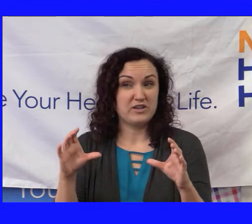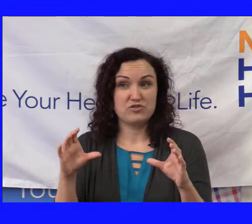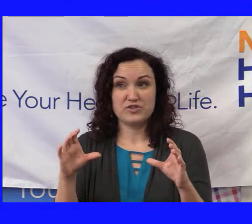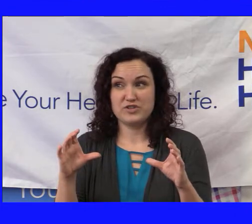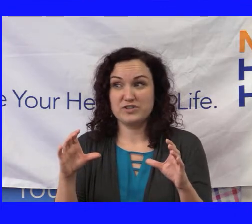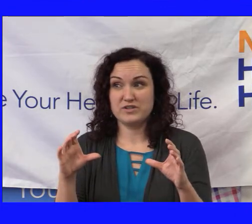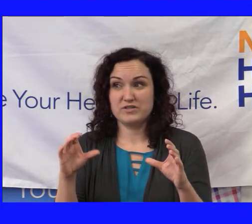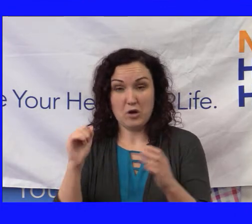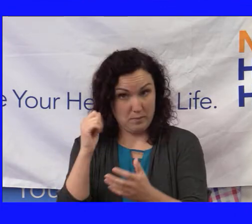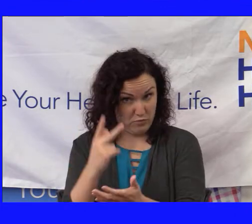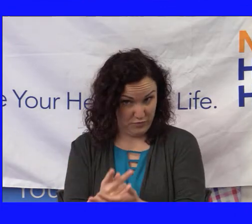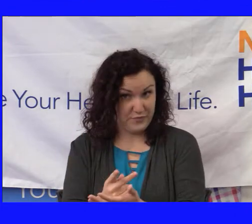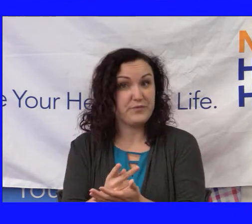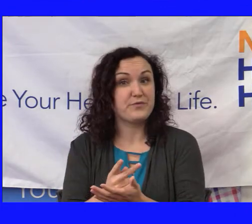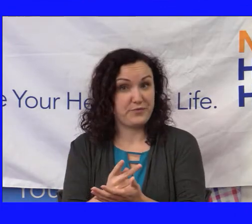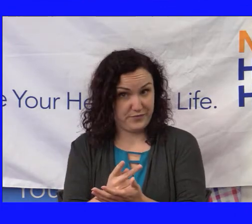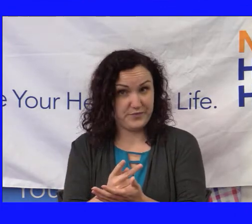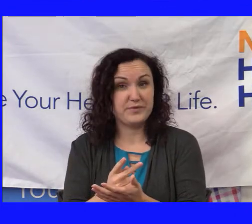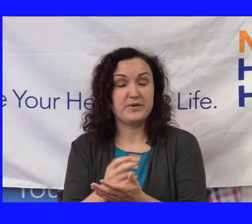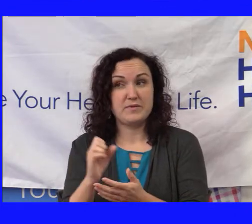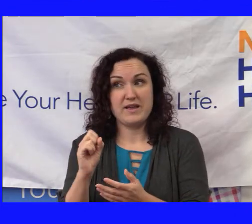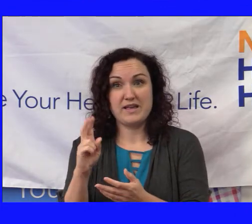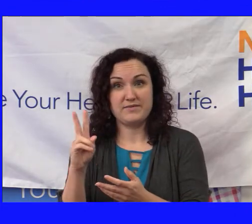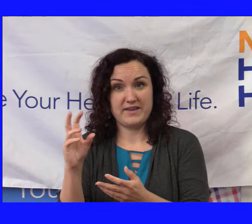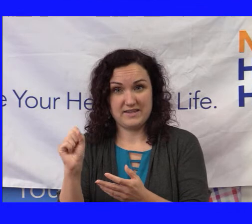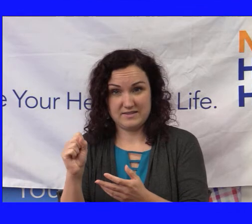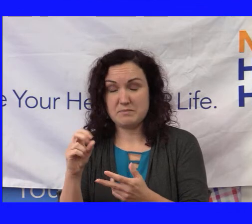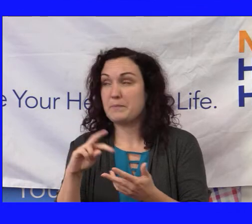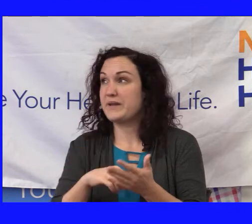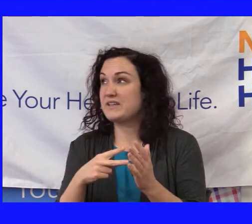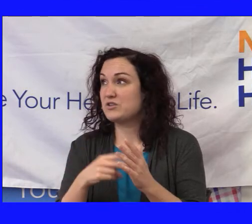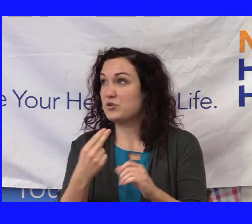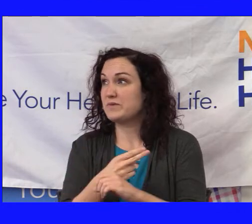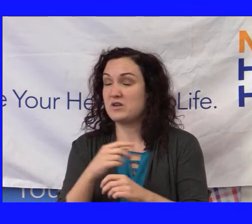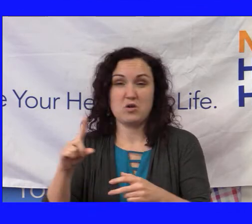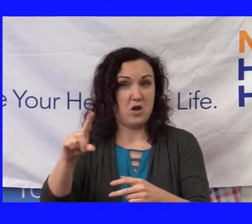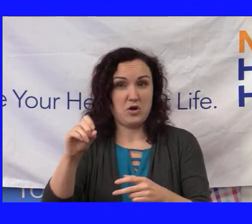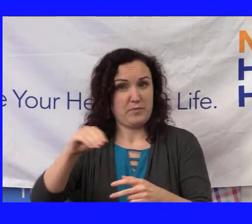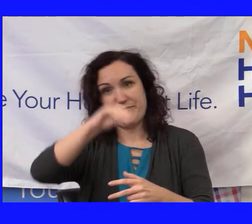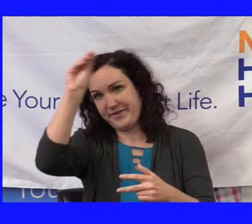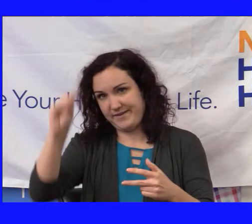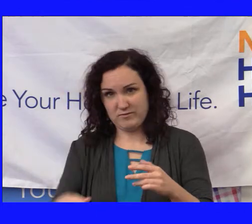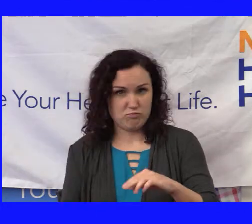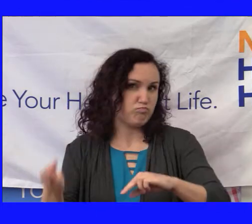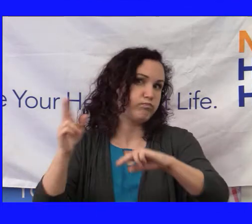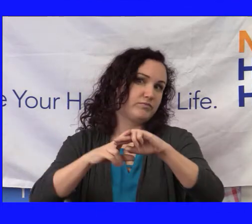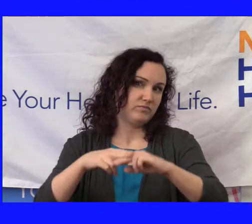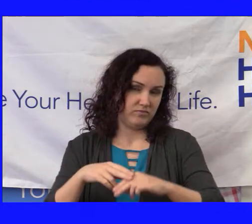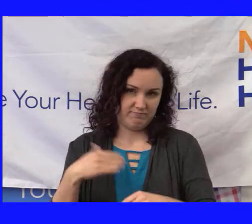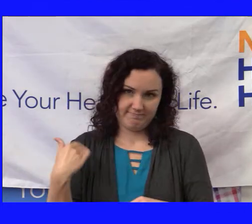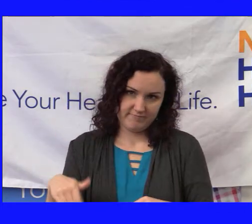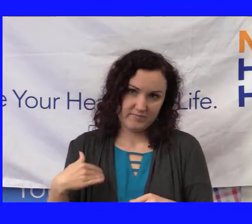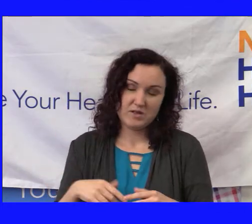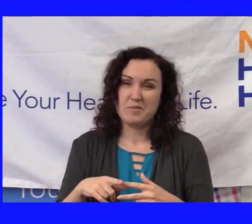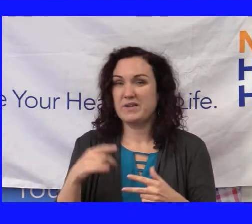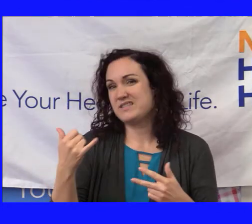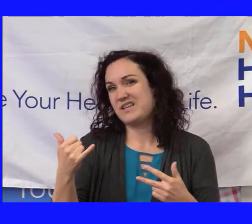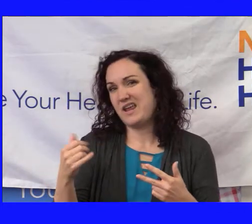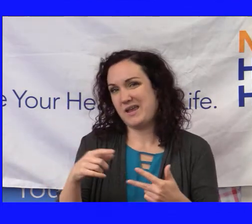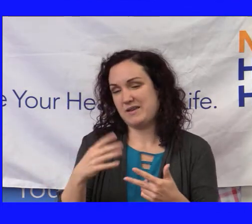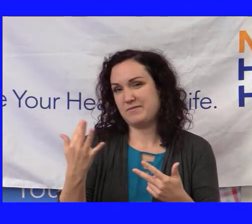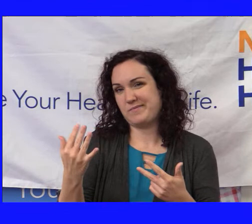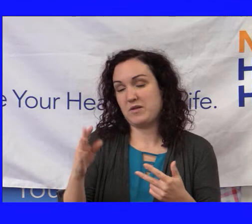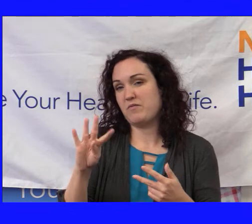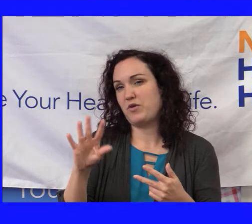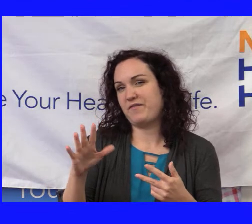certification be approved by SBS, their utilization would become 100%. But today we have it listed